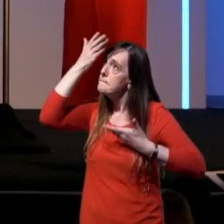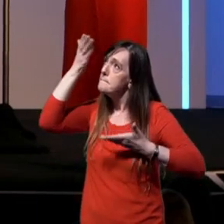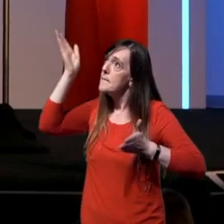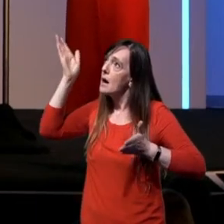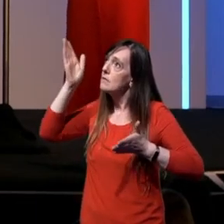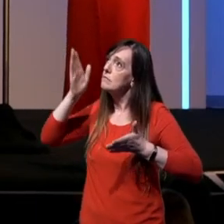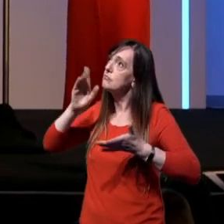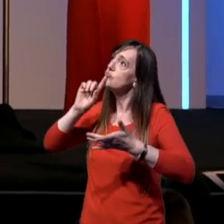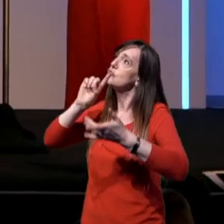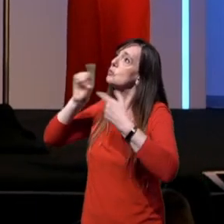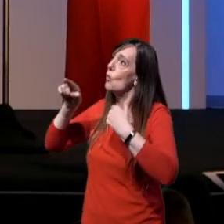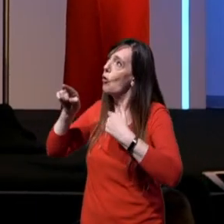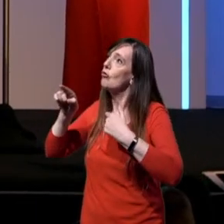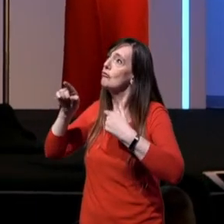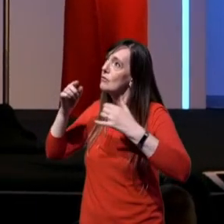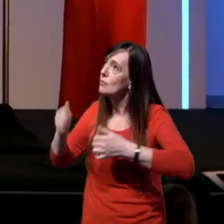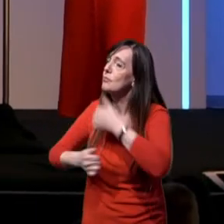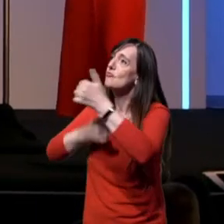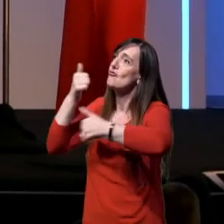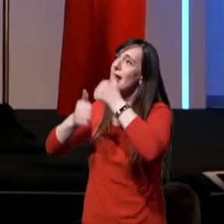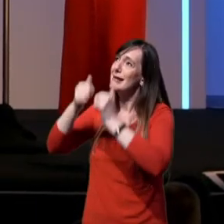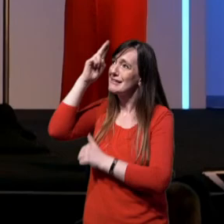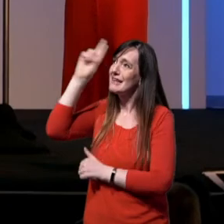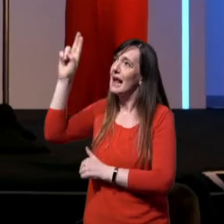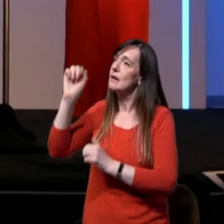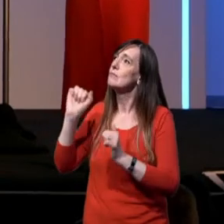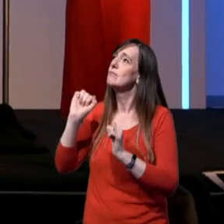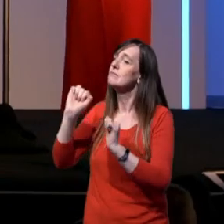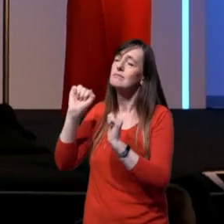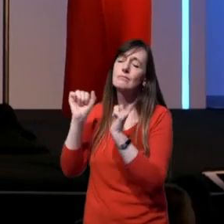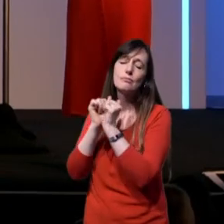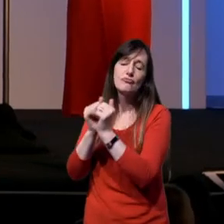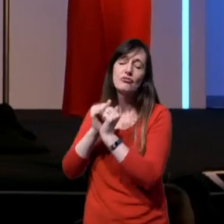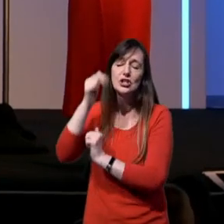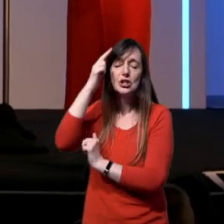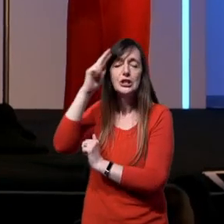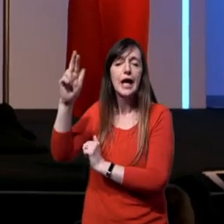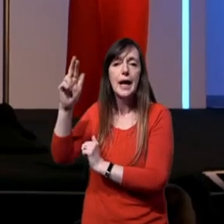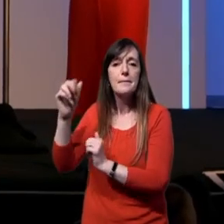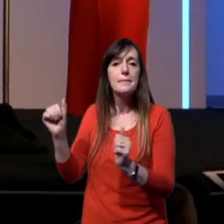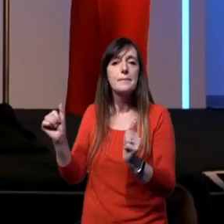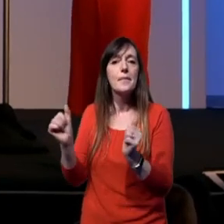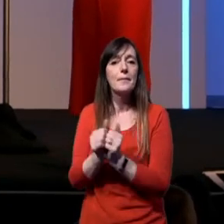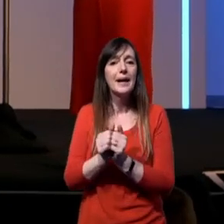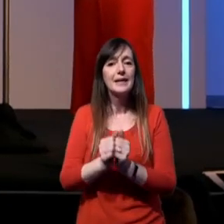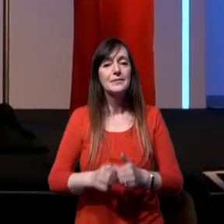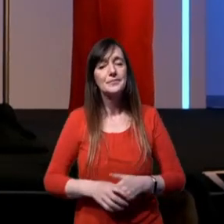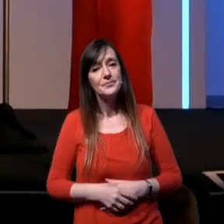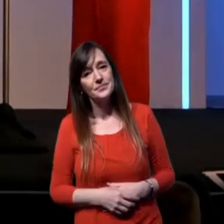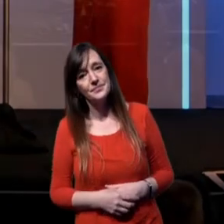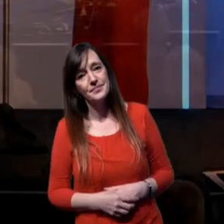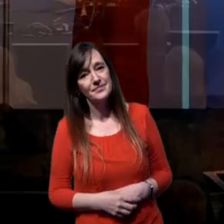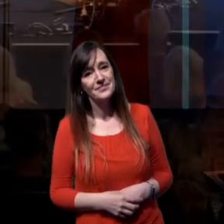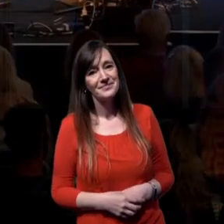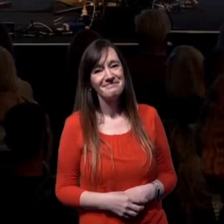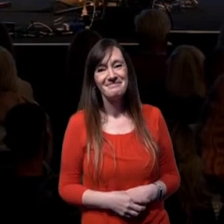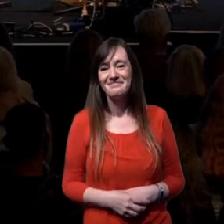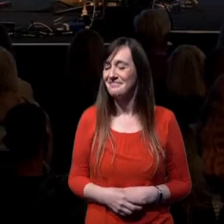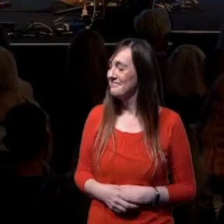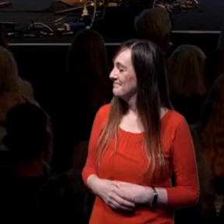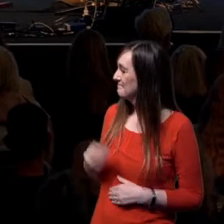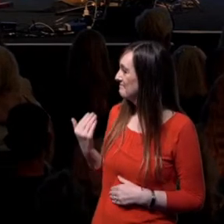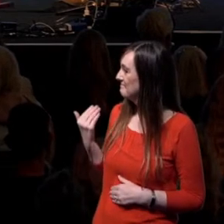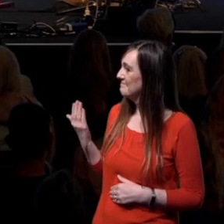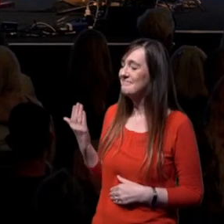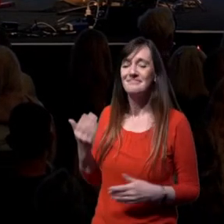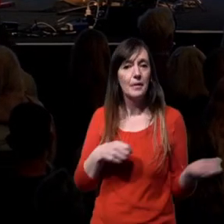to your name. And in that precious name, we pray all of this. Amen. Amen. Over to you, Ollie and